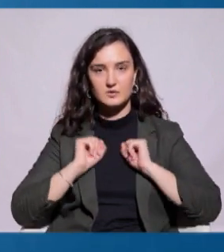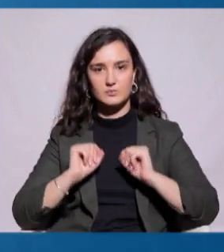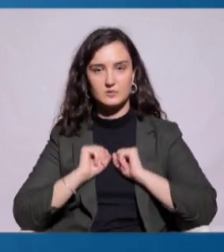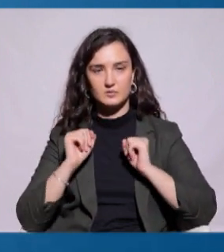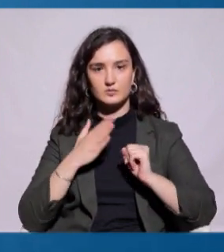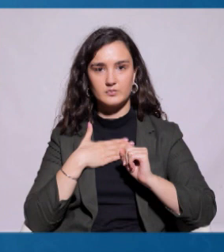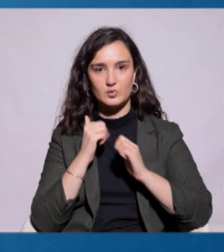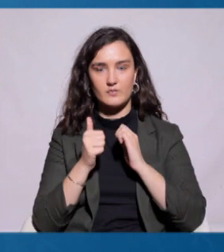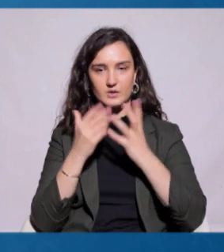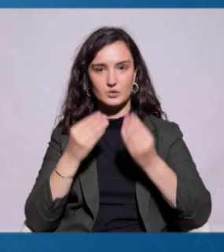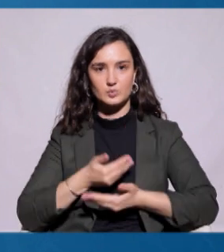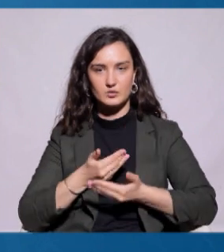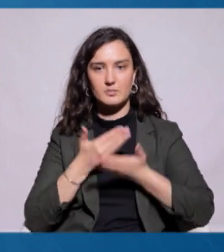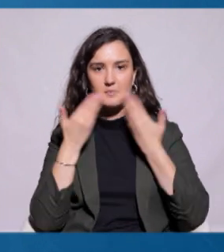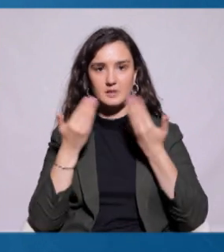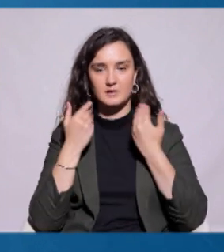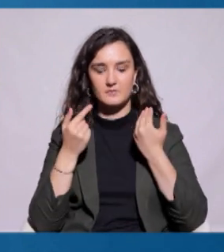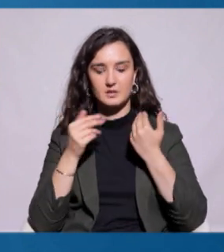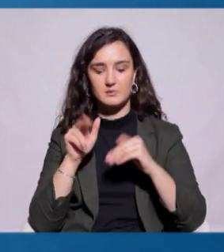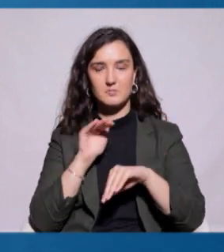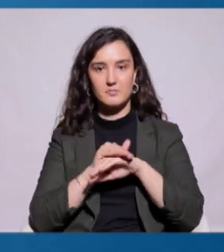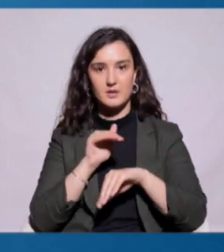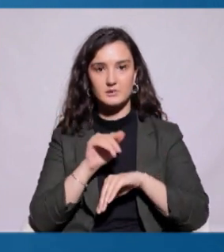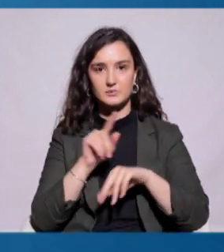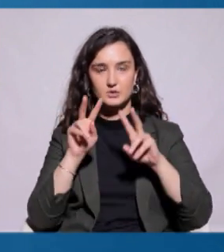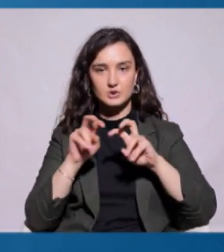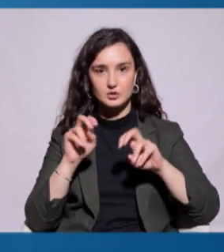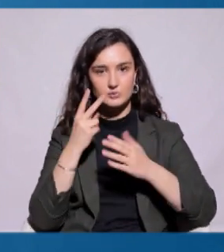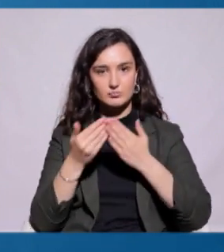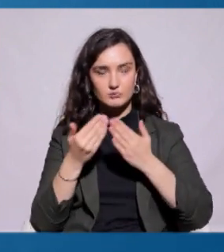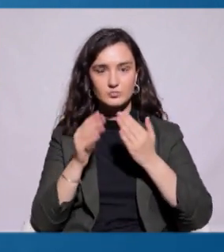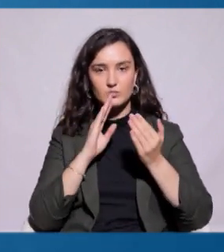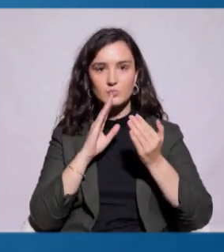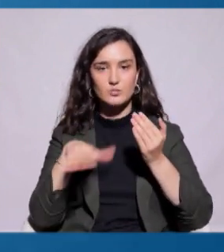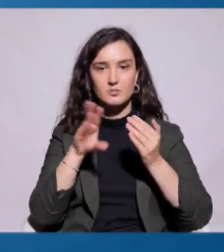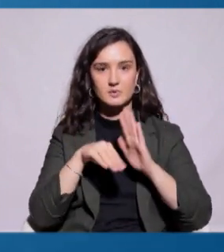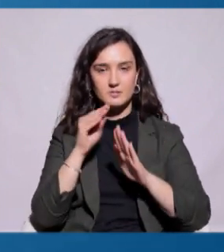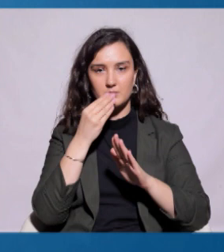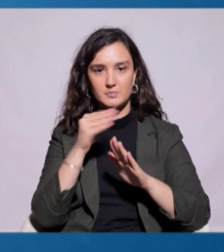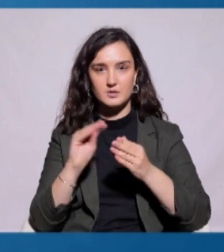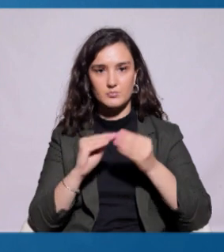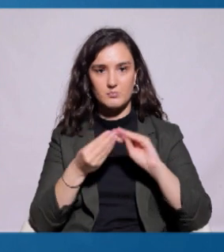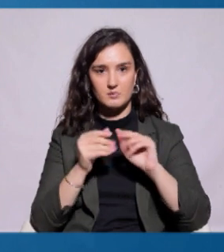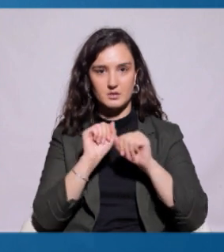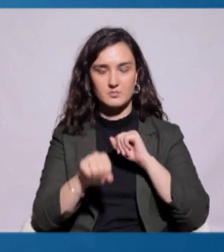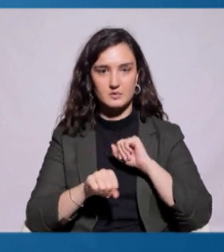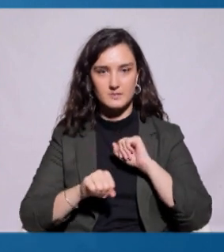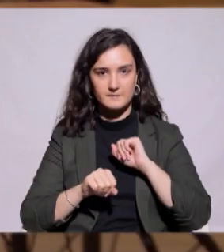make our everyday life easier. In fact, research shows that women are the best problem